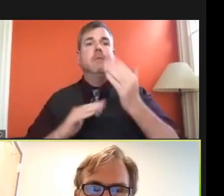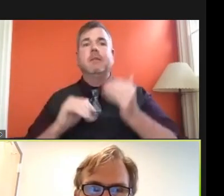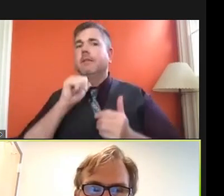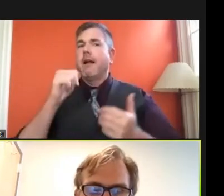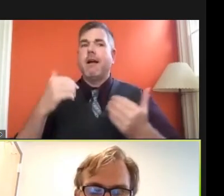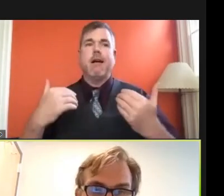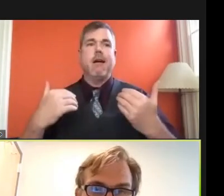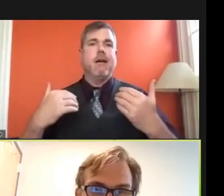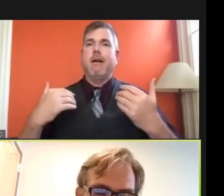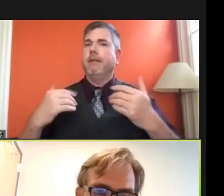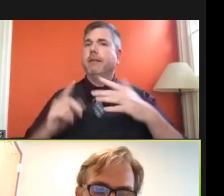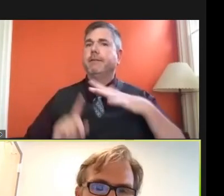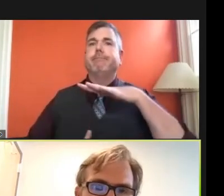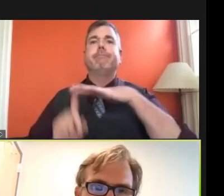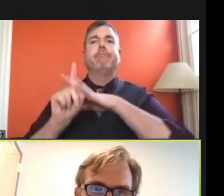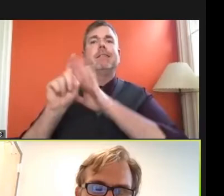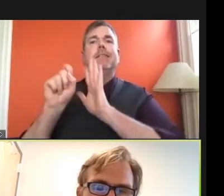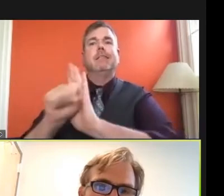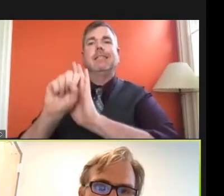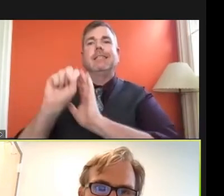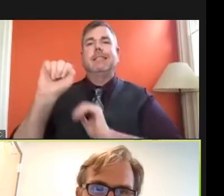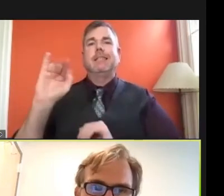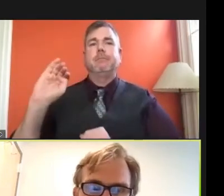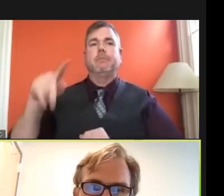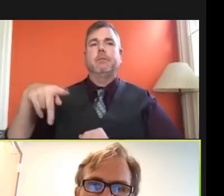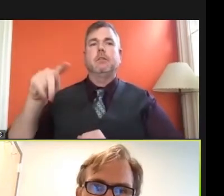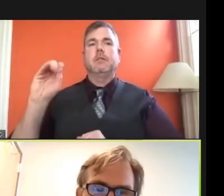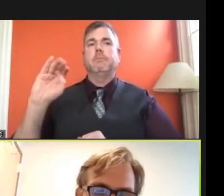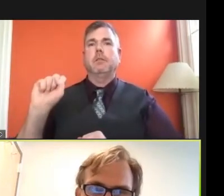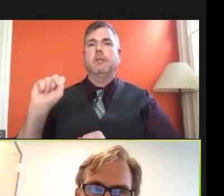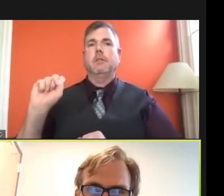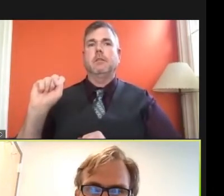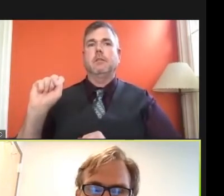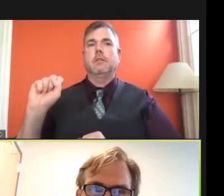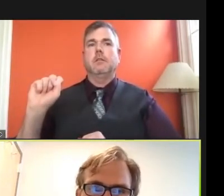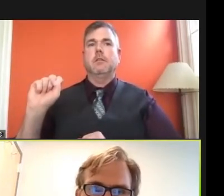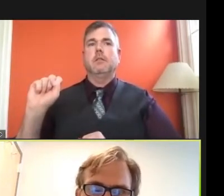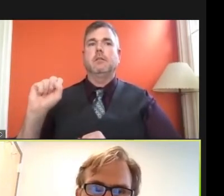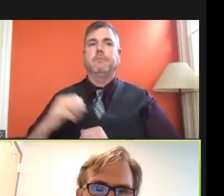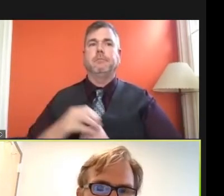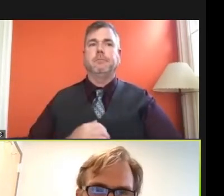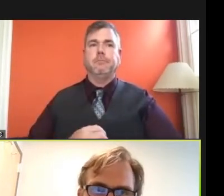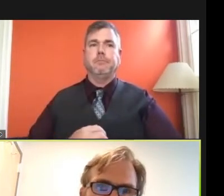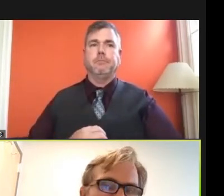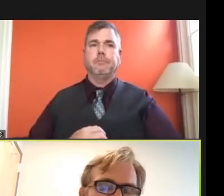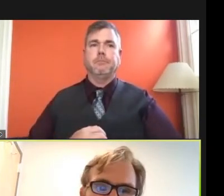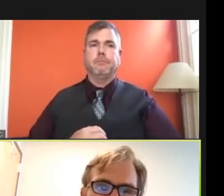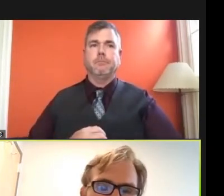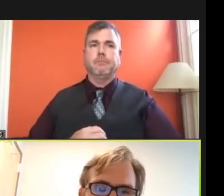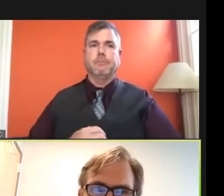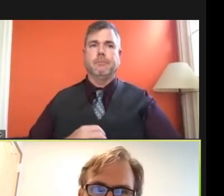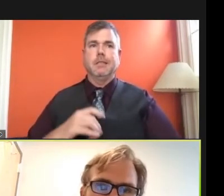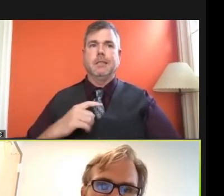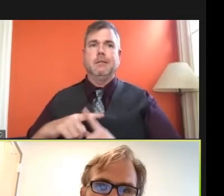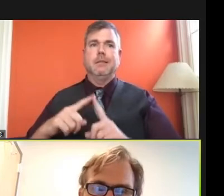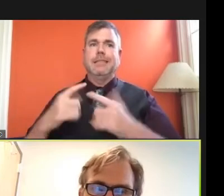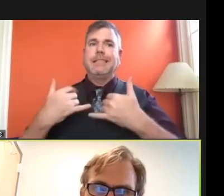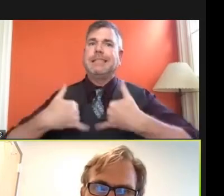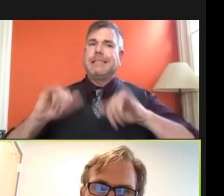recommending and have issued a health officer order that requires every one of those facilities to test all of their staff